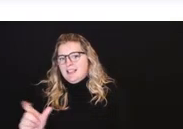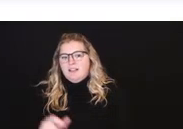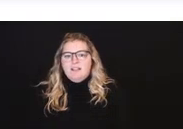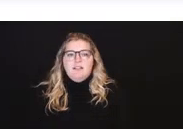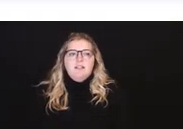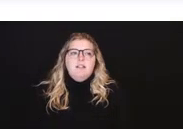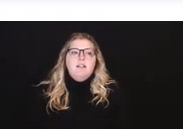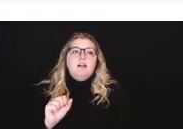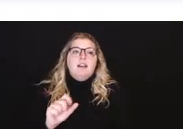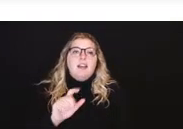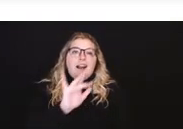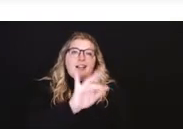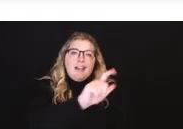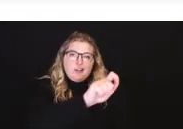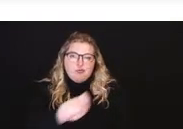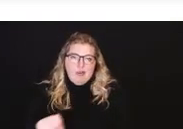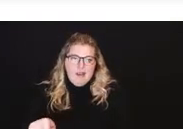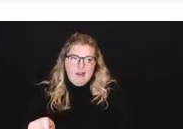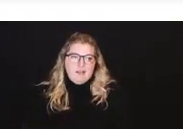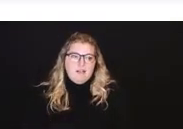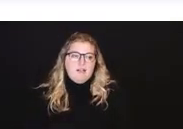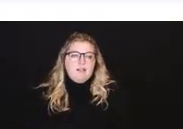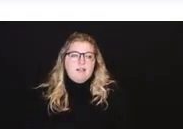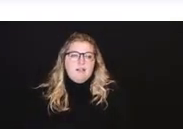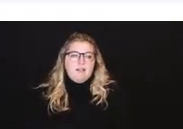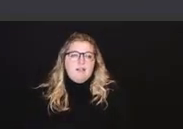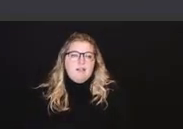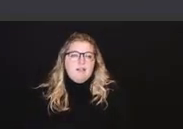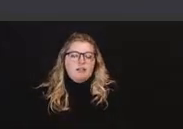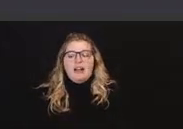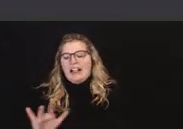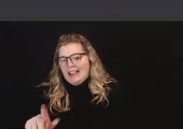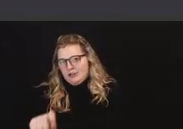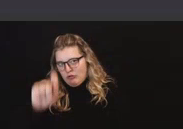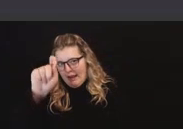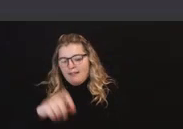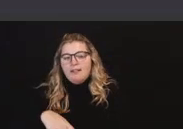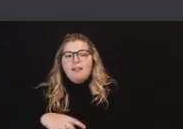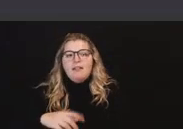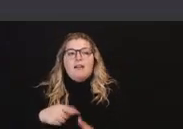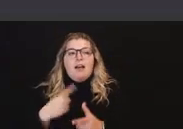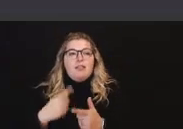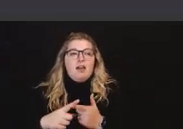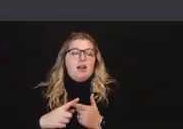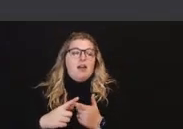click and drag this to a place in my bookmarks bar. And then when I come to a web page,